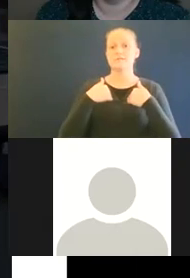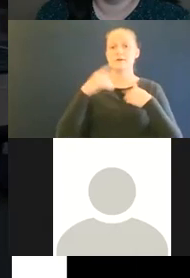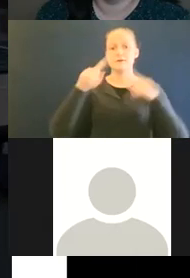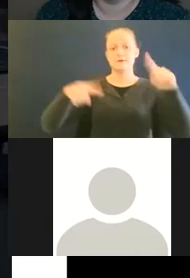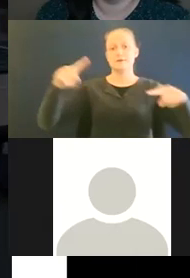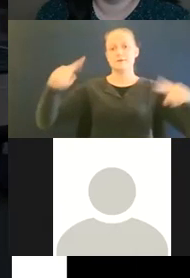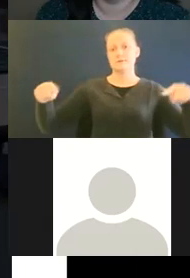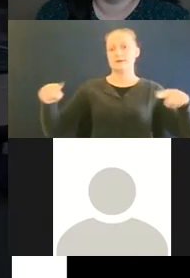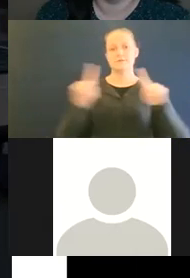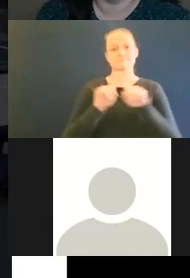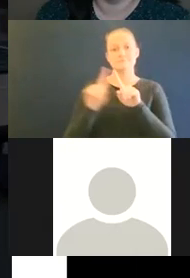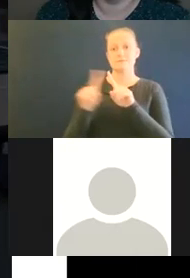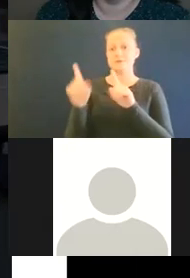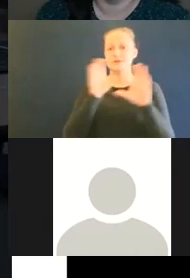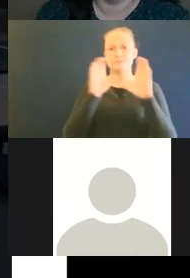systems, and